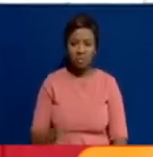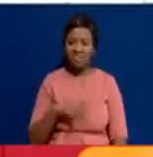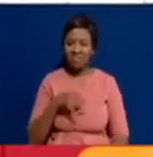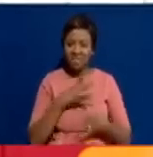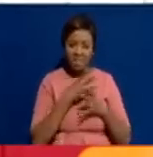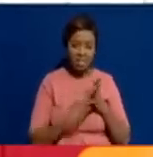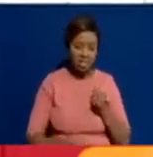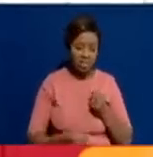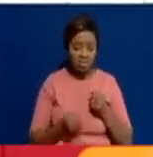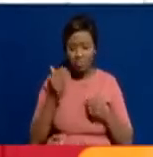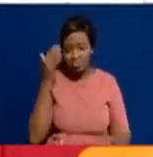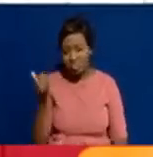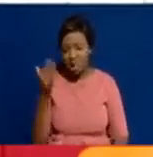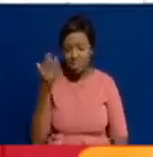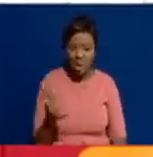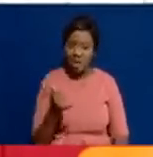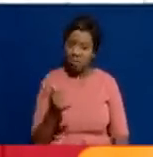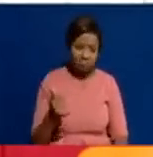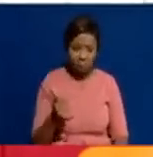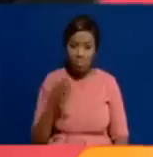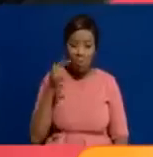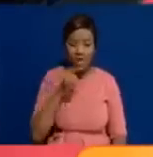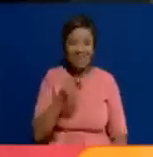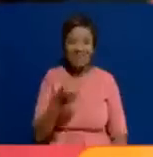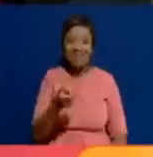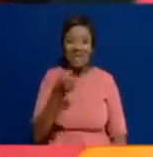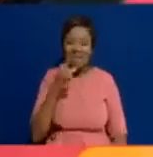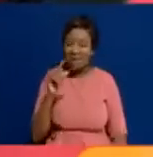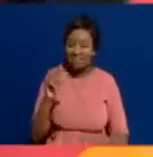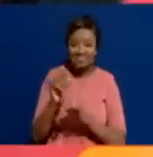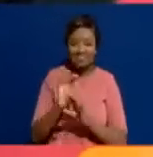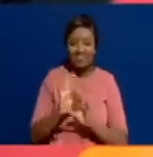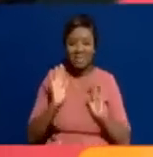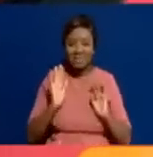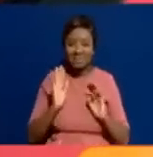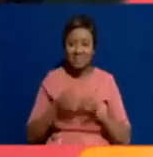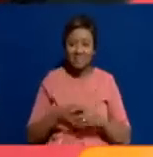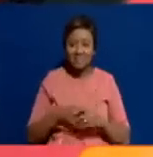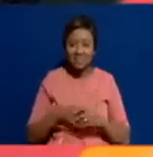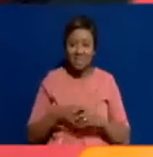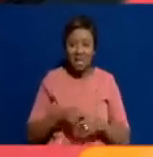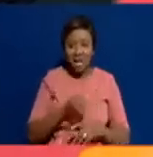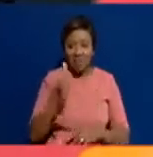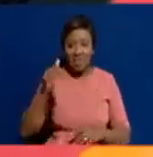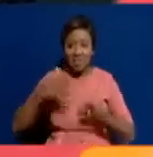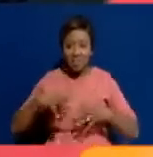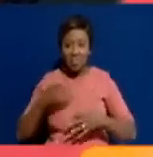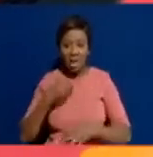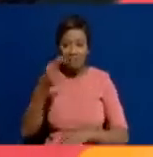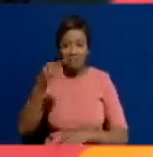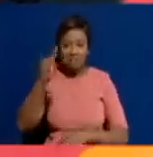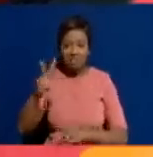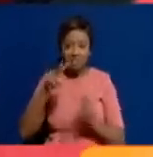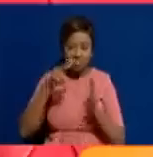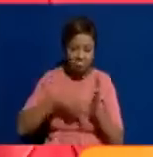about it because at the end of the day, it's just a pill. He also started watching content from people living with HIV.